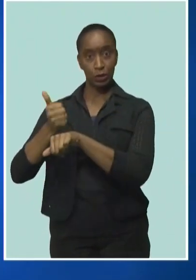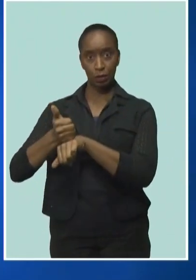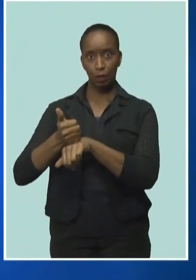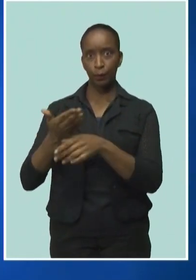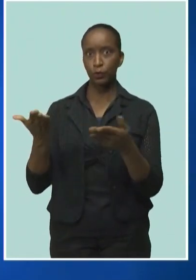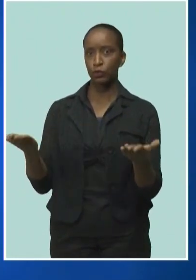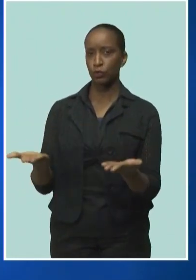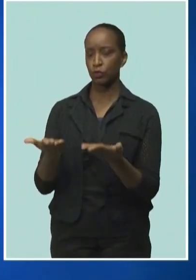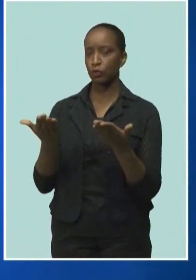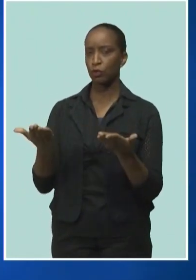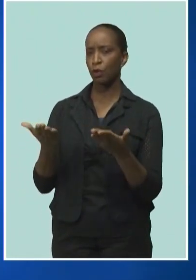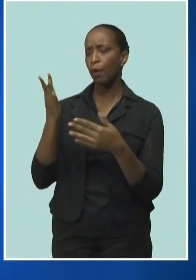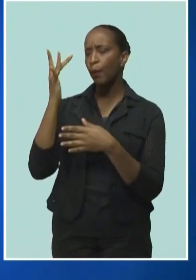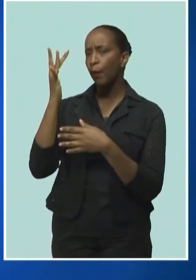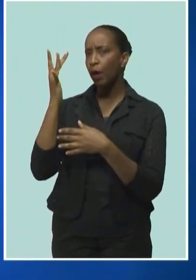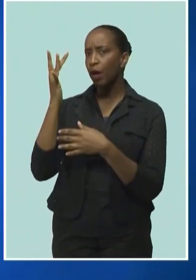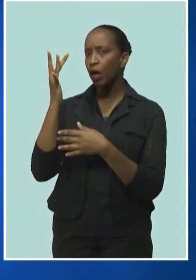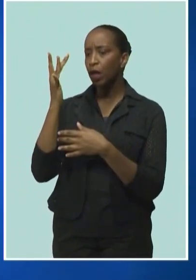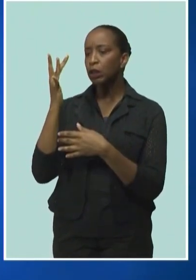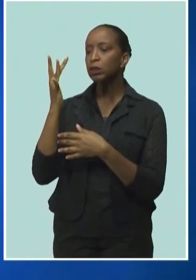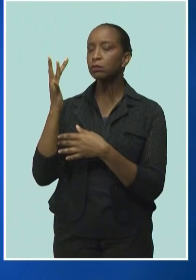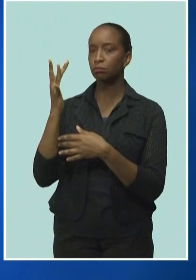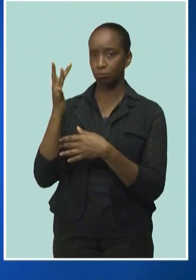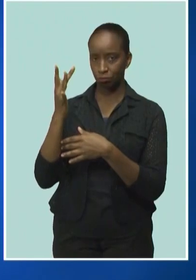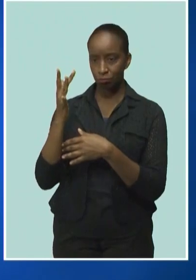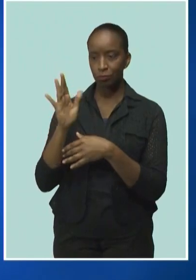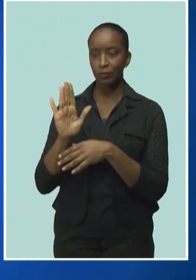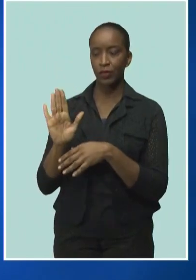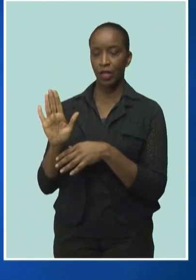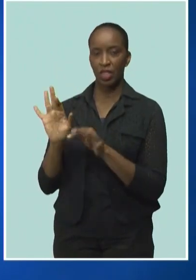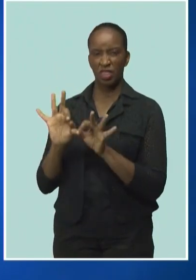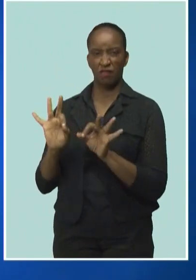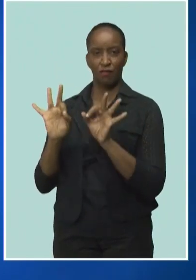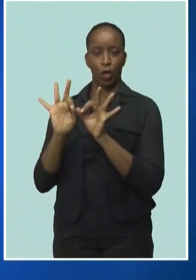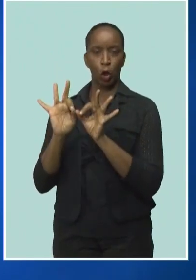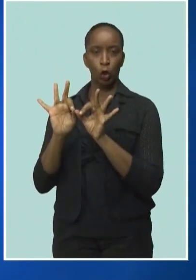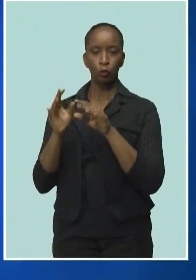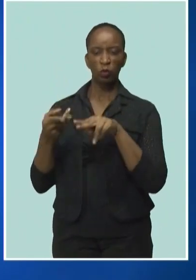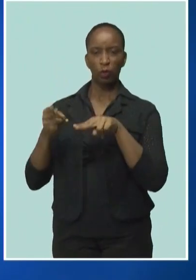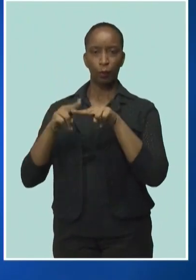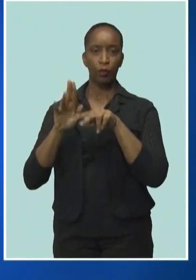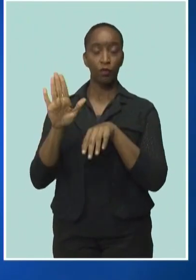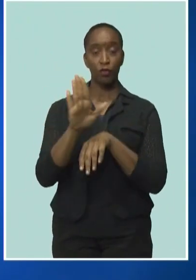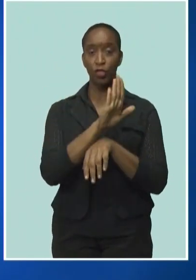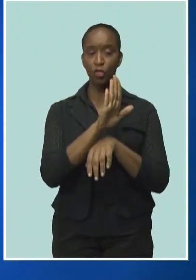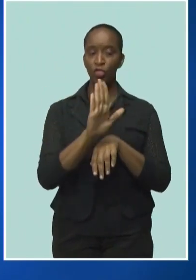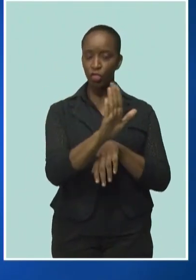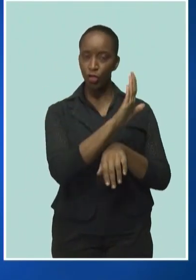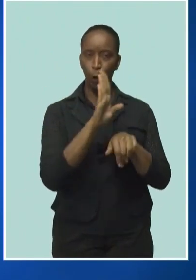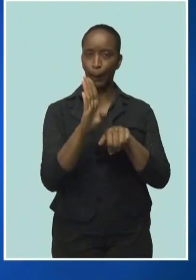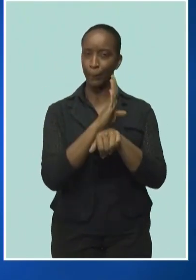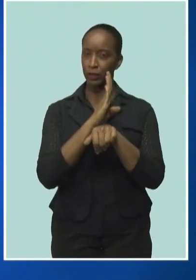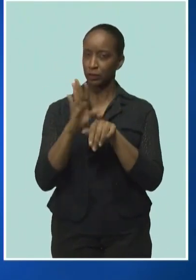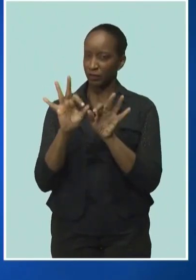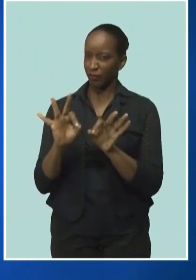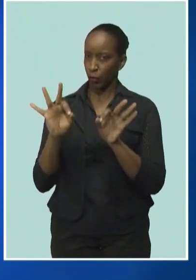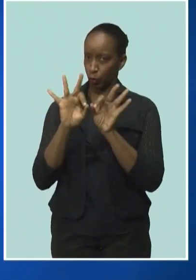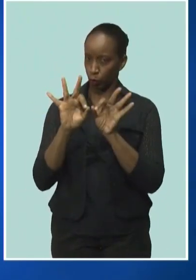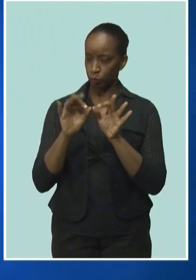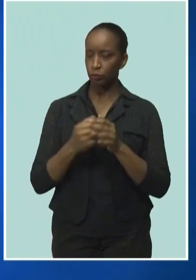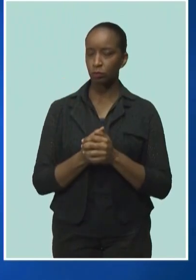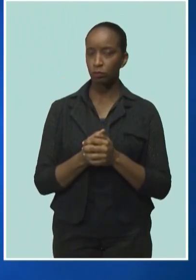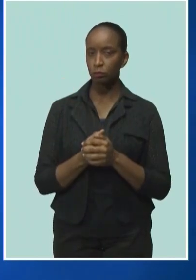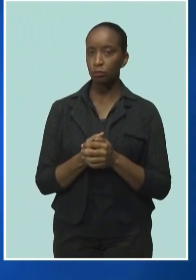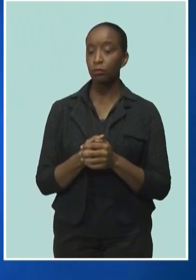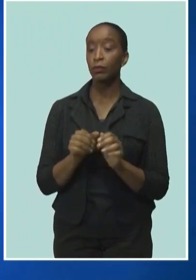value that the country can add to several layers of their business. This is where the campus can bring